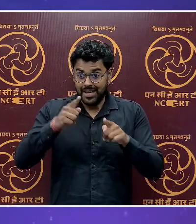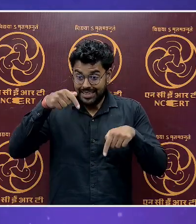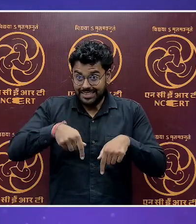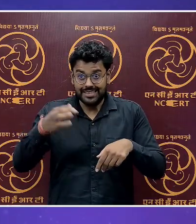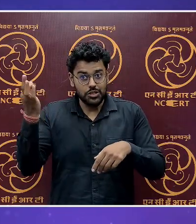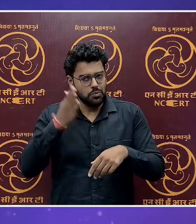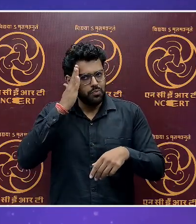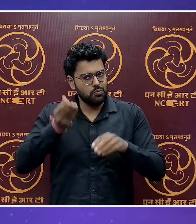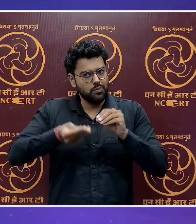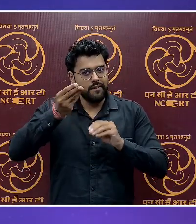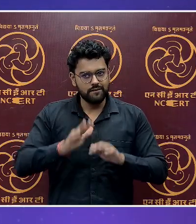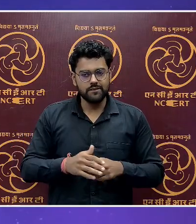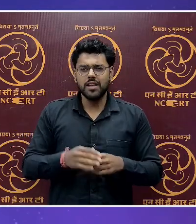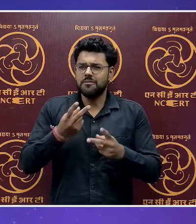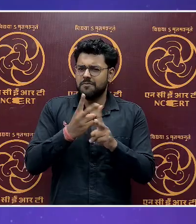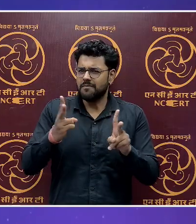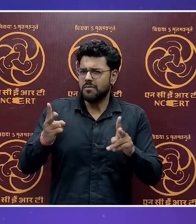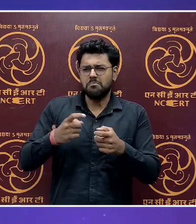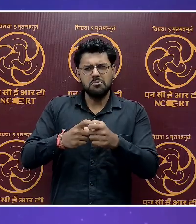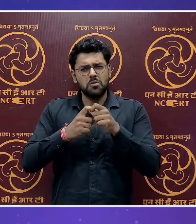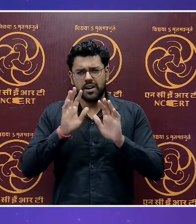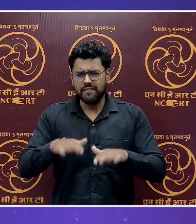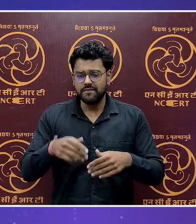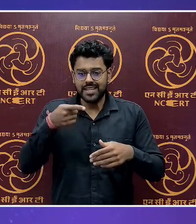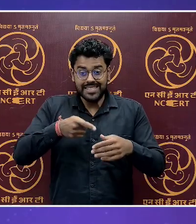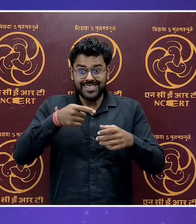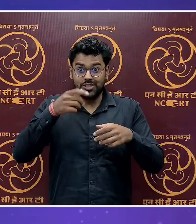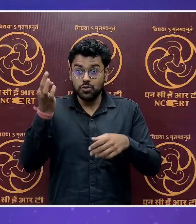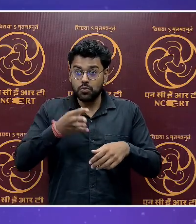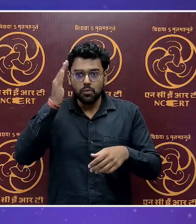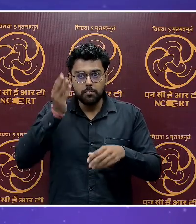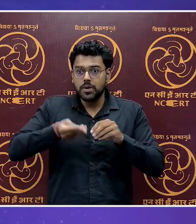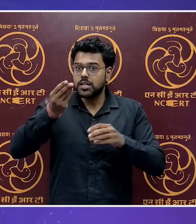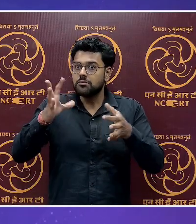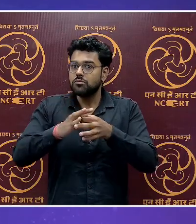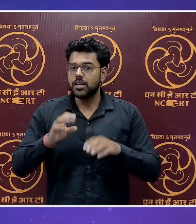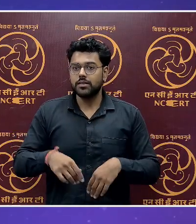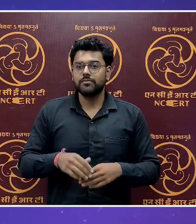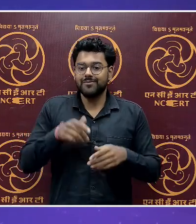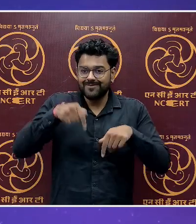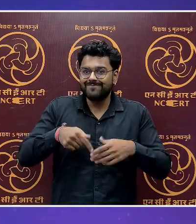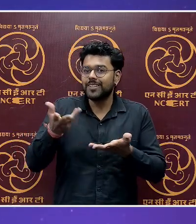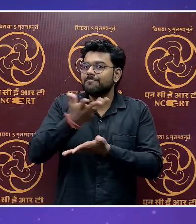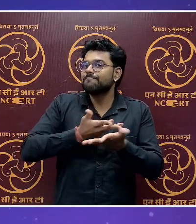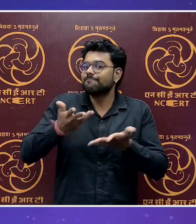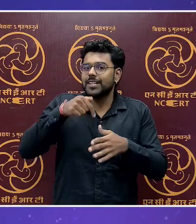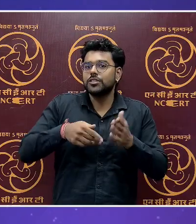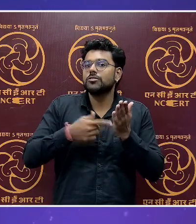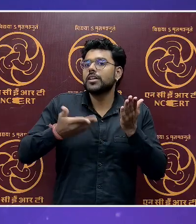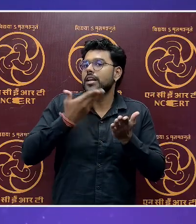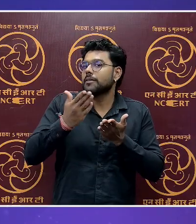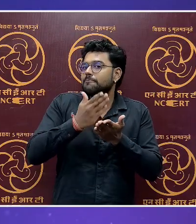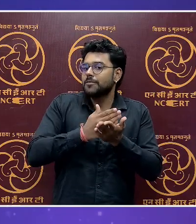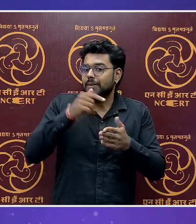of the same and there are a lot of questions surrounding the new version. So basically in this training program of ours commencing